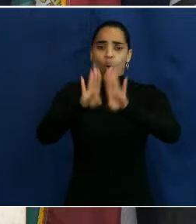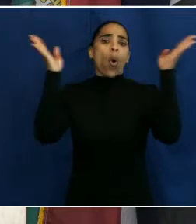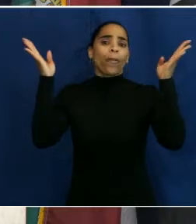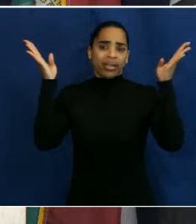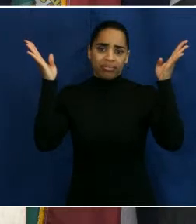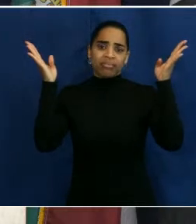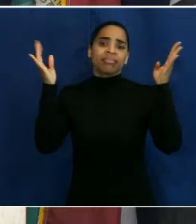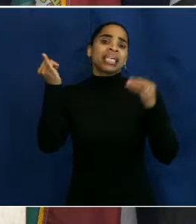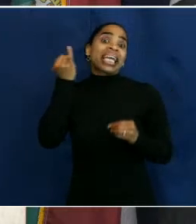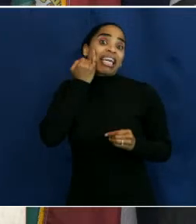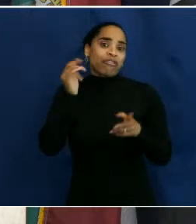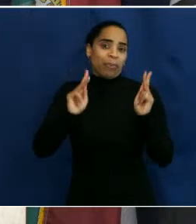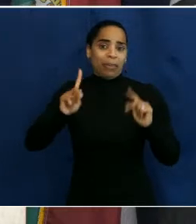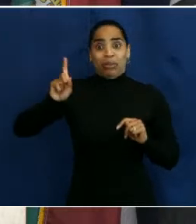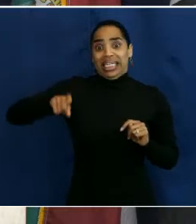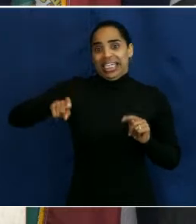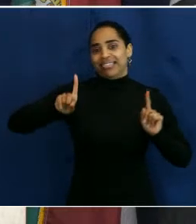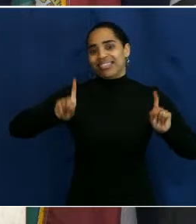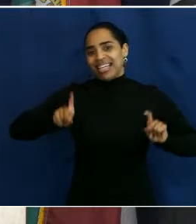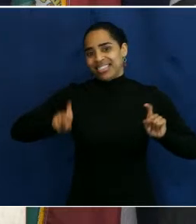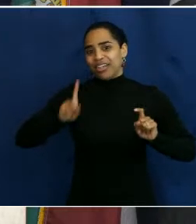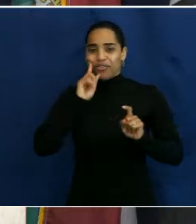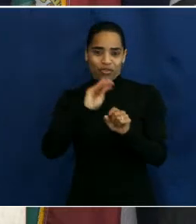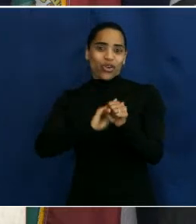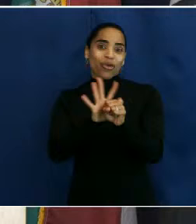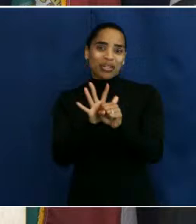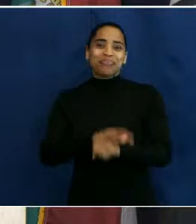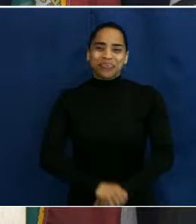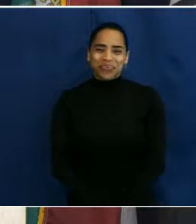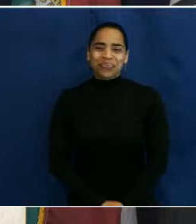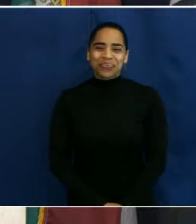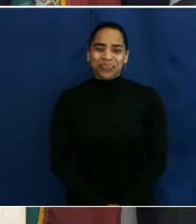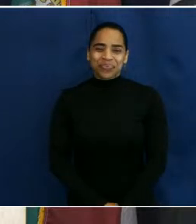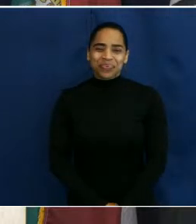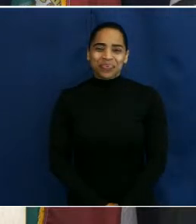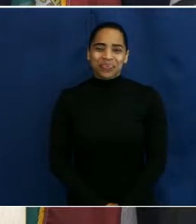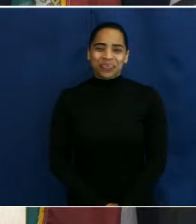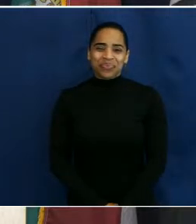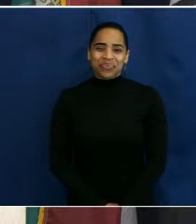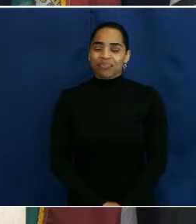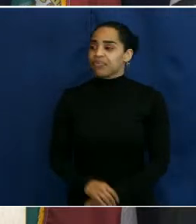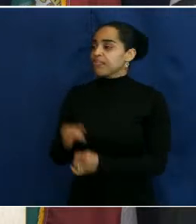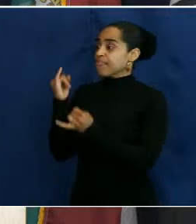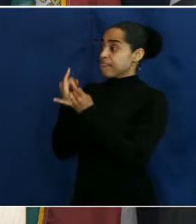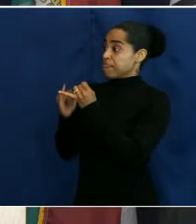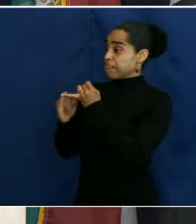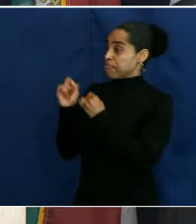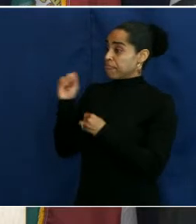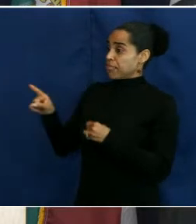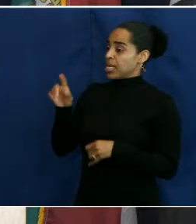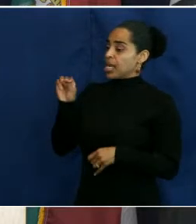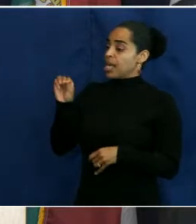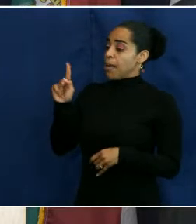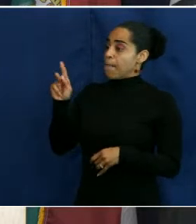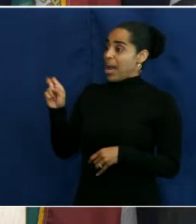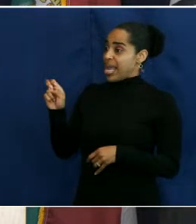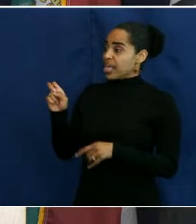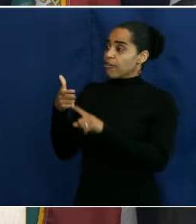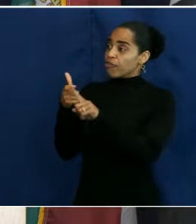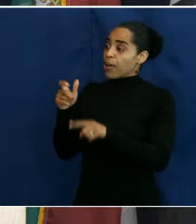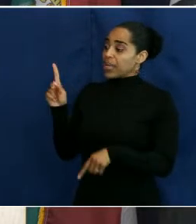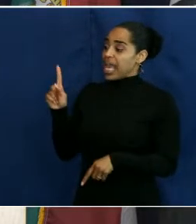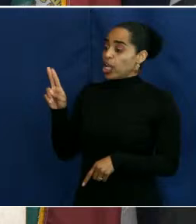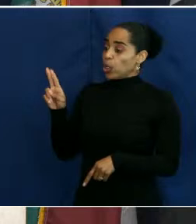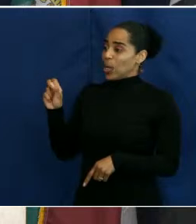widespread, accessible, and available for any San Diegan who wants one. This final text question is from Mike McKinnon with